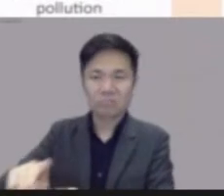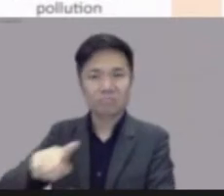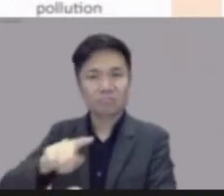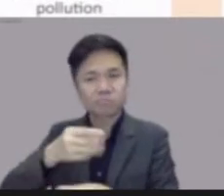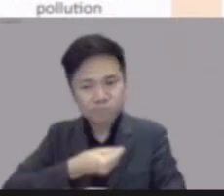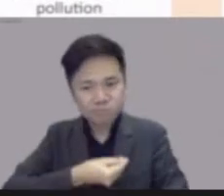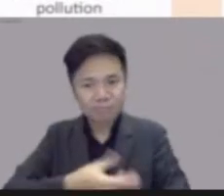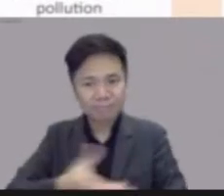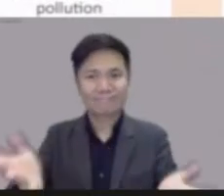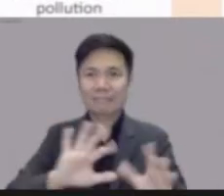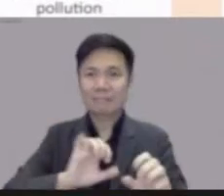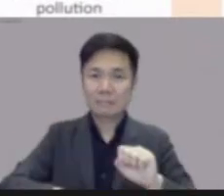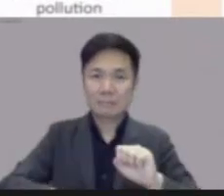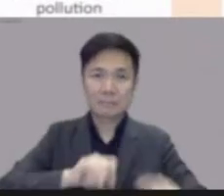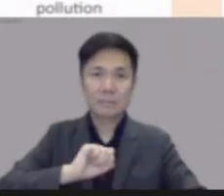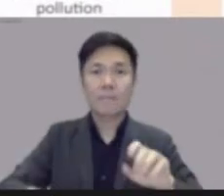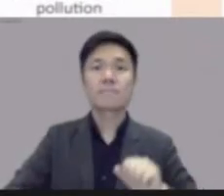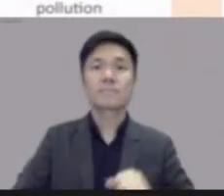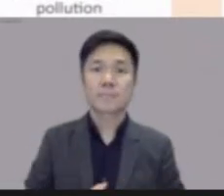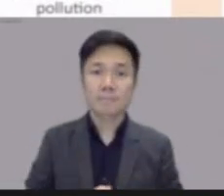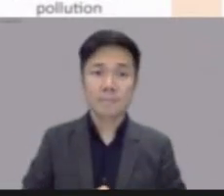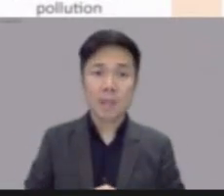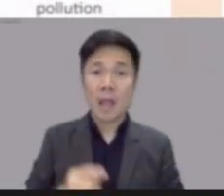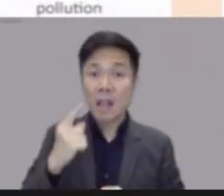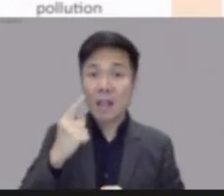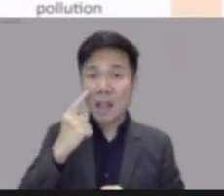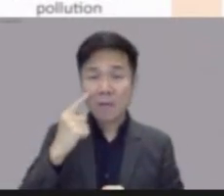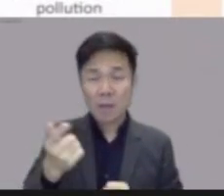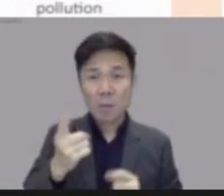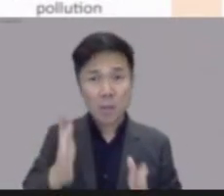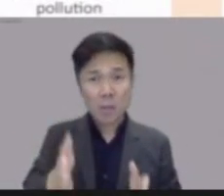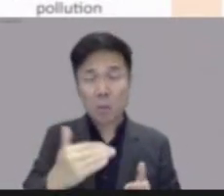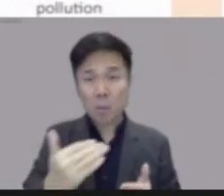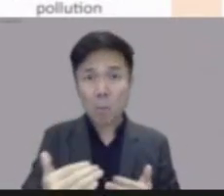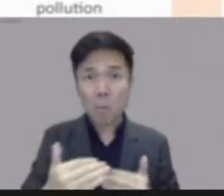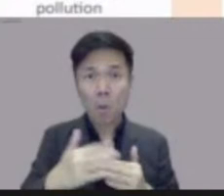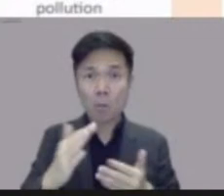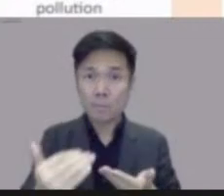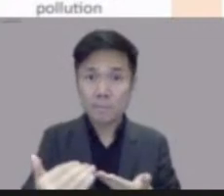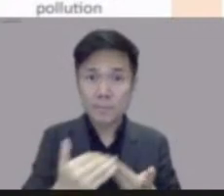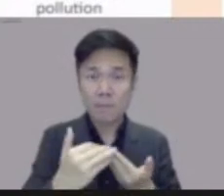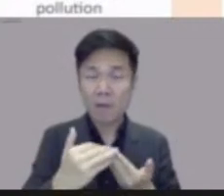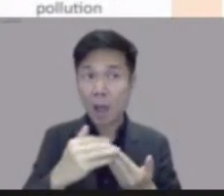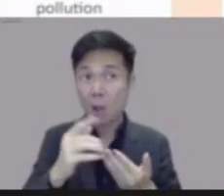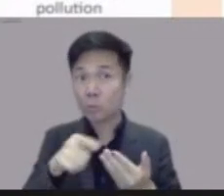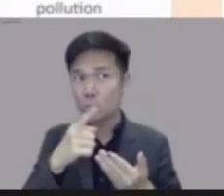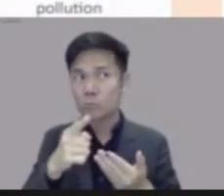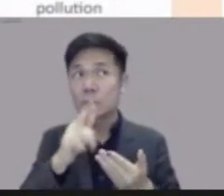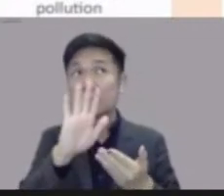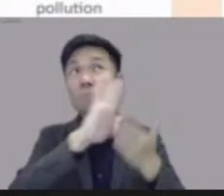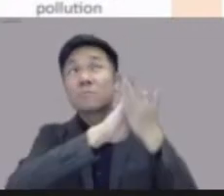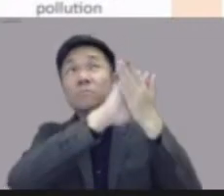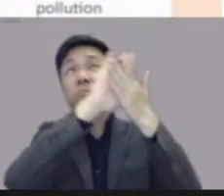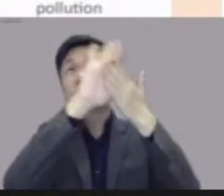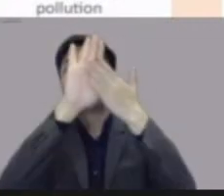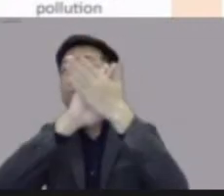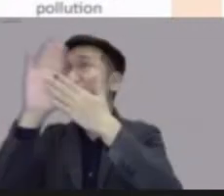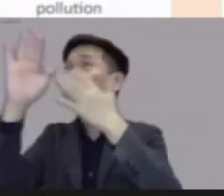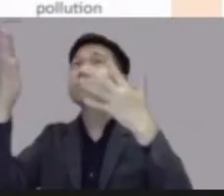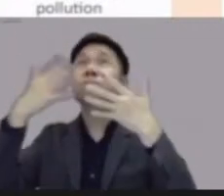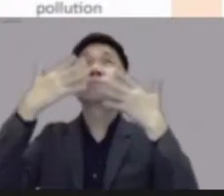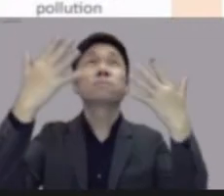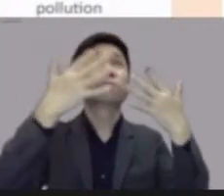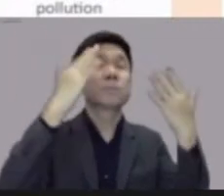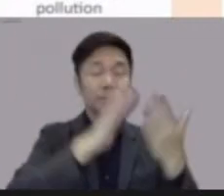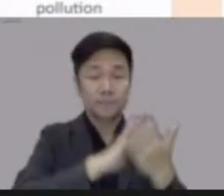concrete actions for stronger Regional level cooperation to address in particular air pollution by improving air quality standards